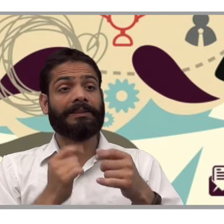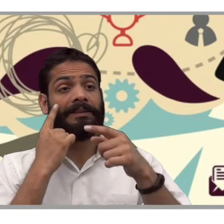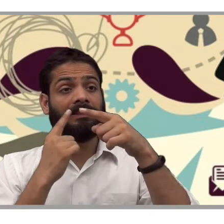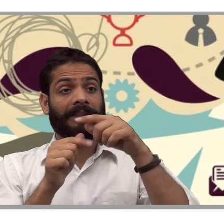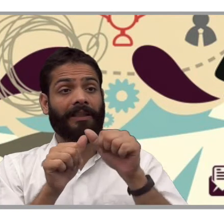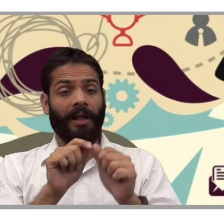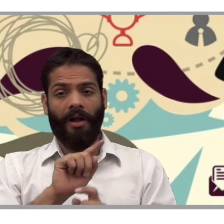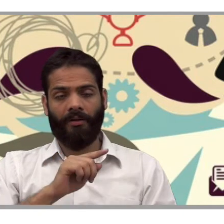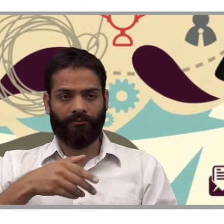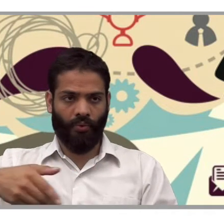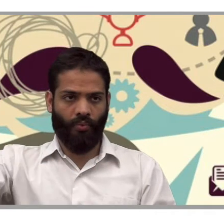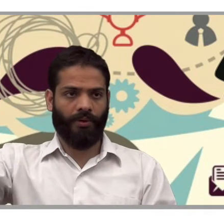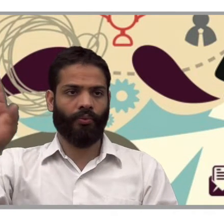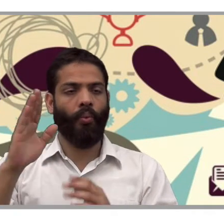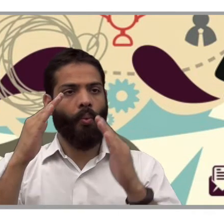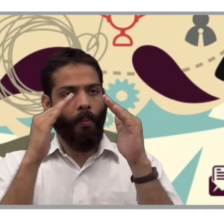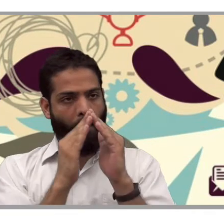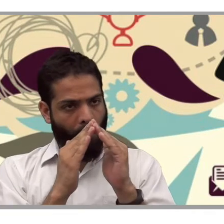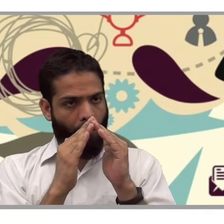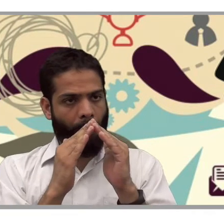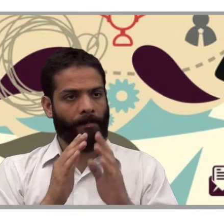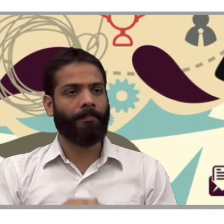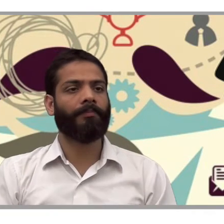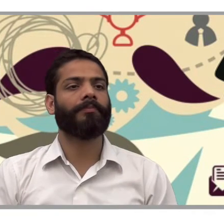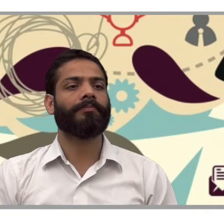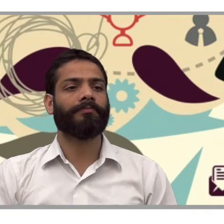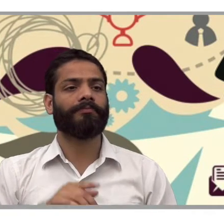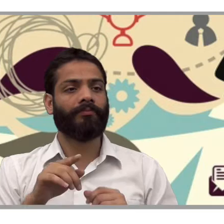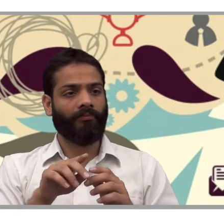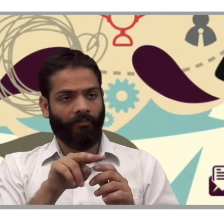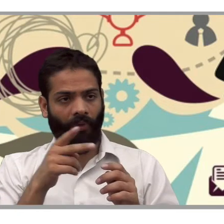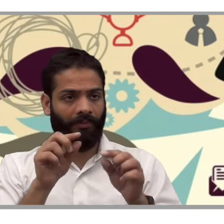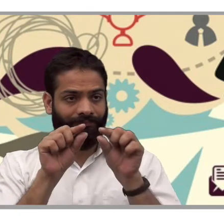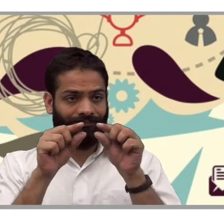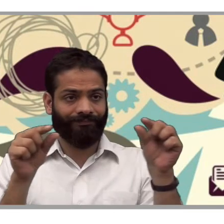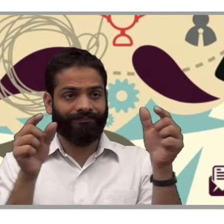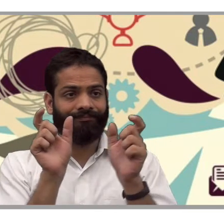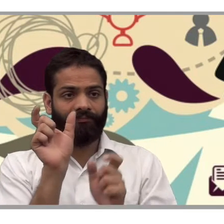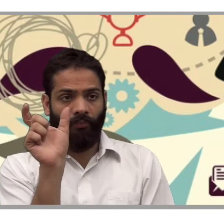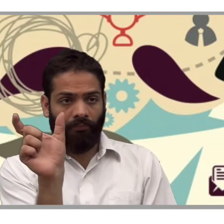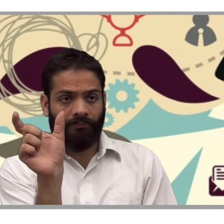So for example, I think Sita went home. It will be signed as I think